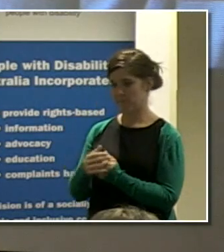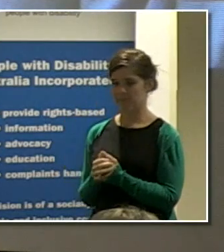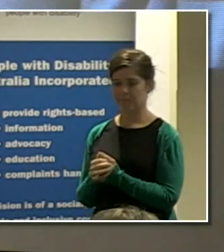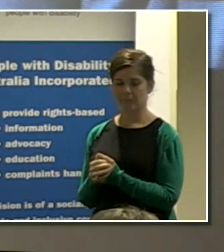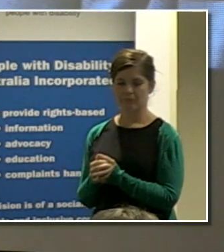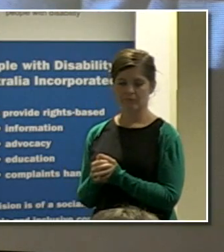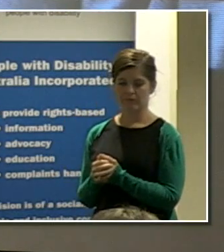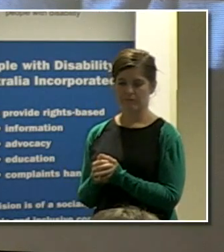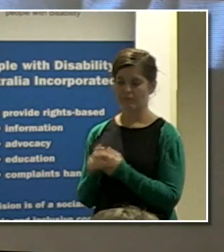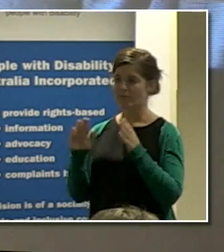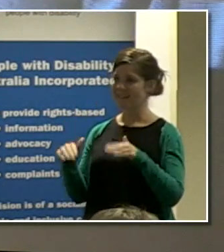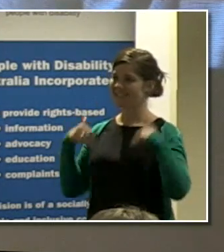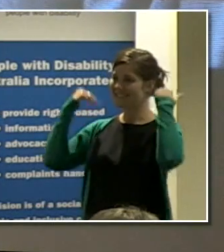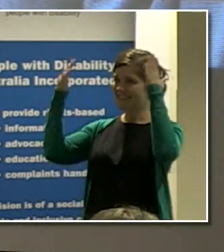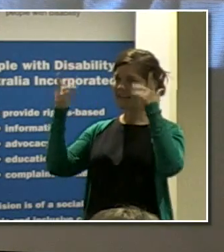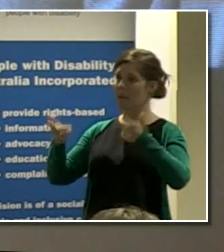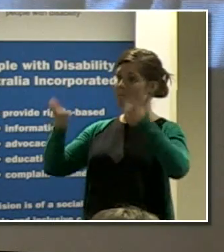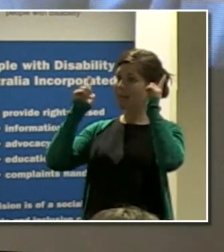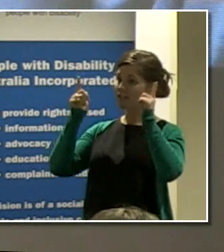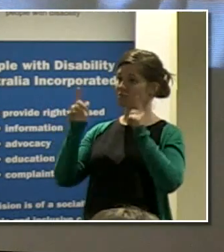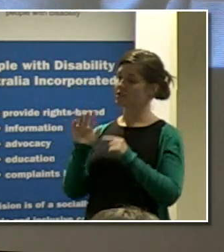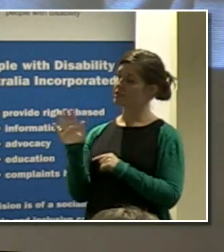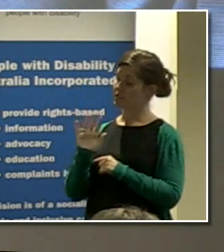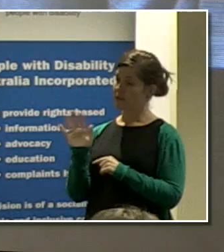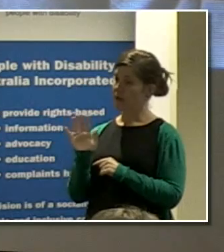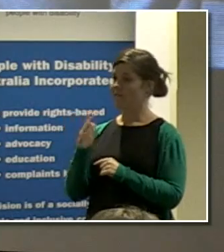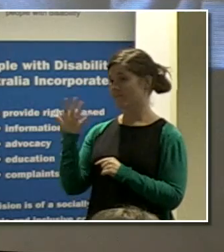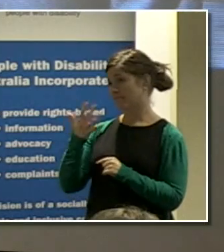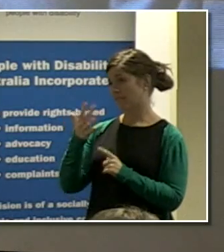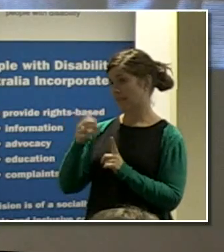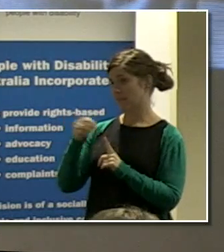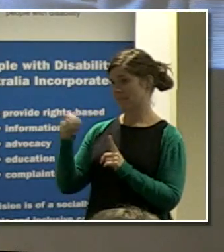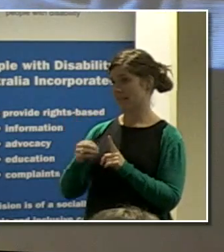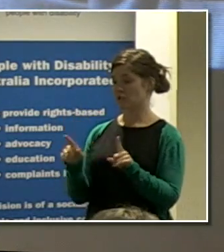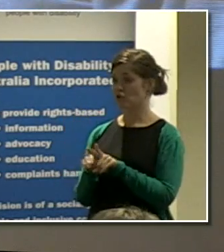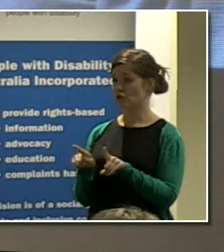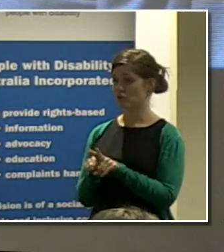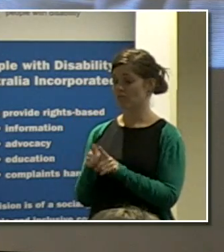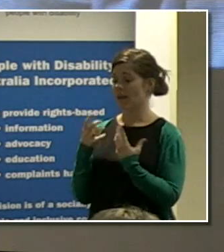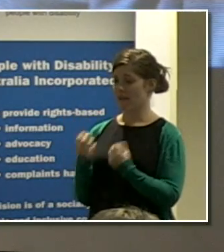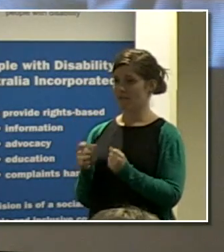the senior echelons were around about that 15% as well,